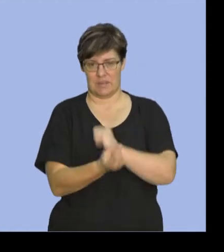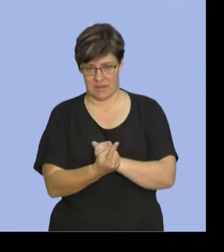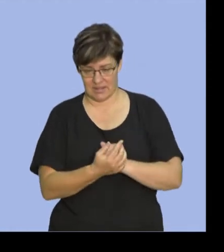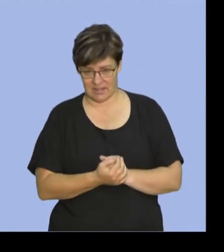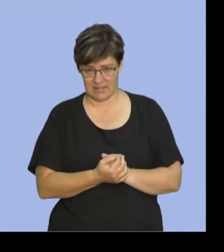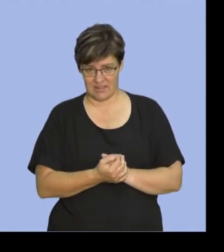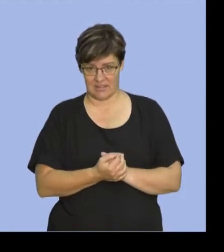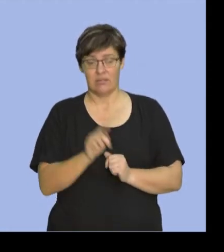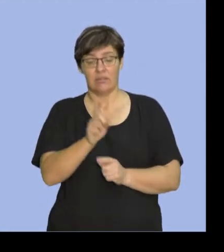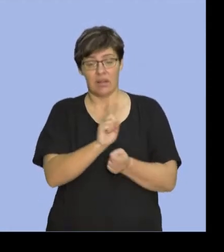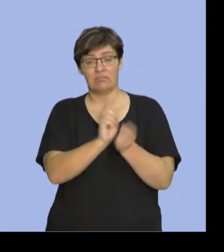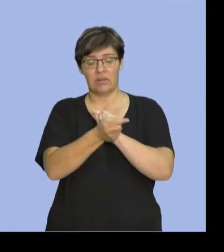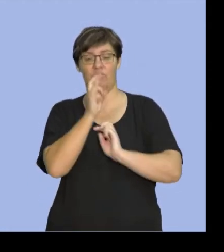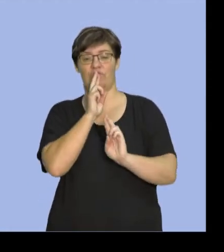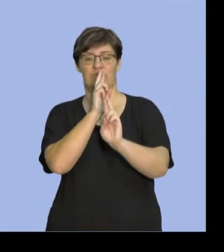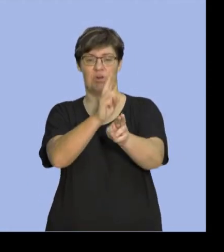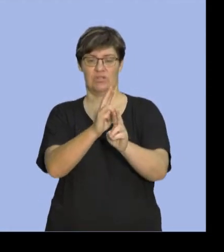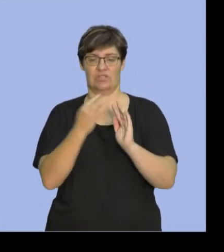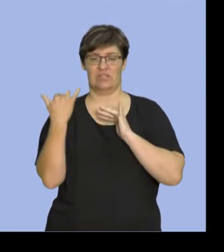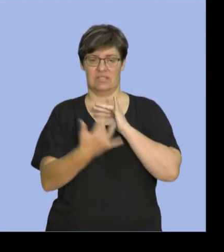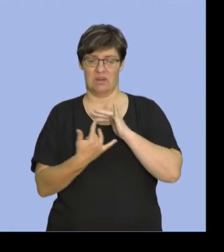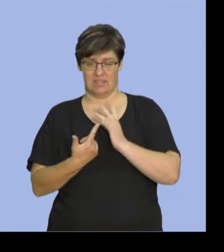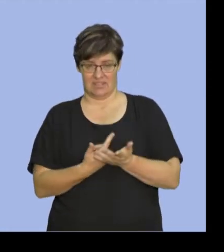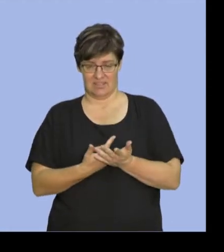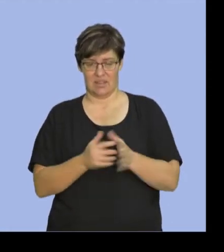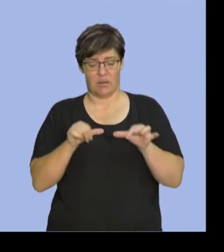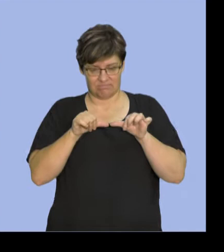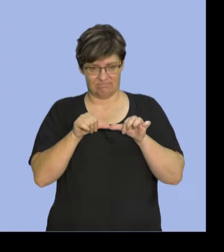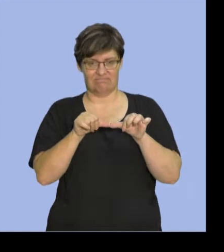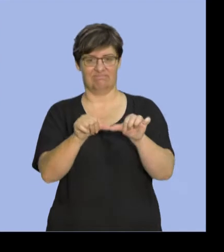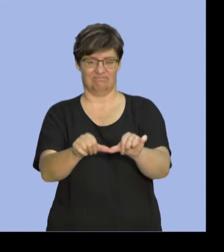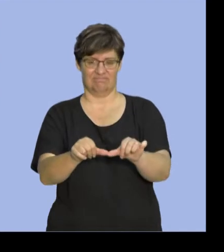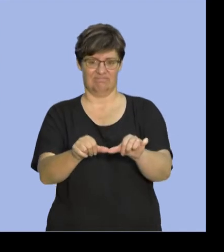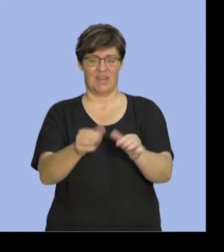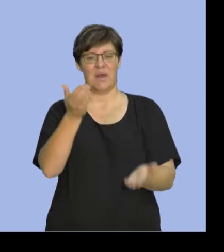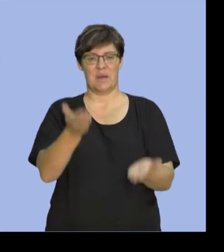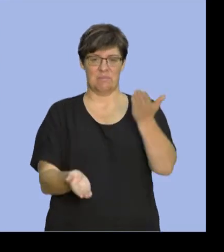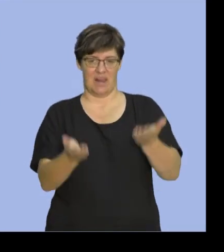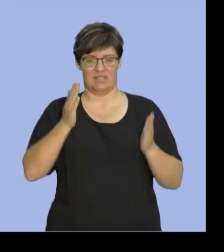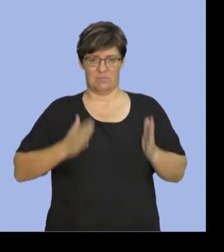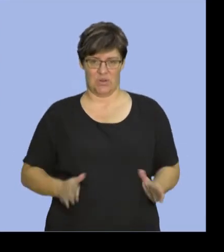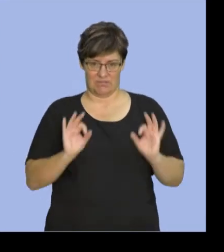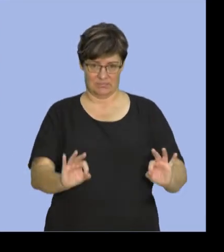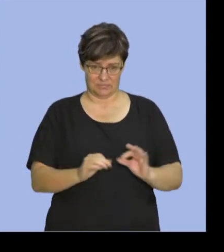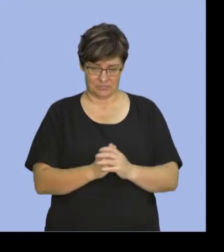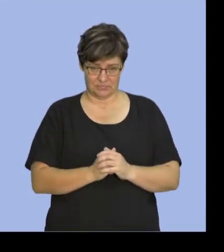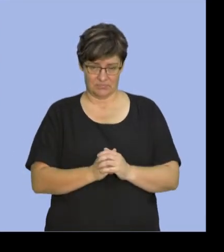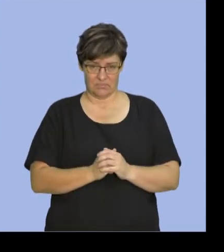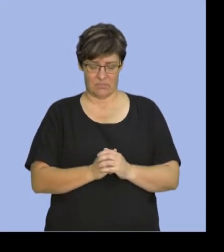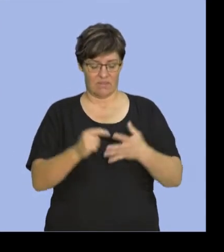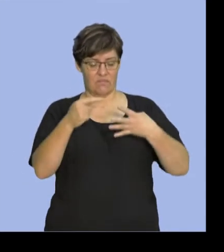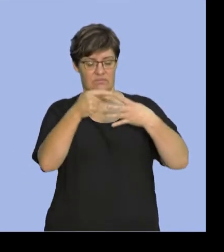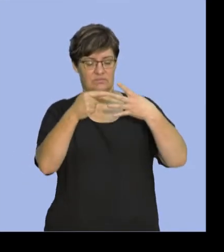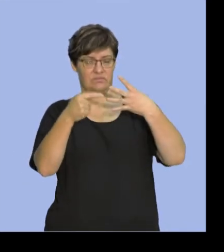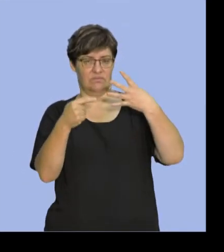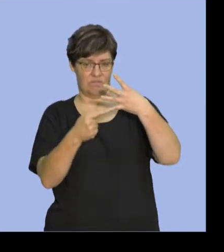then responds to the stimulus and maintains what we refer to as the balance in the body. And so we have these four components